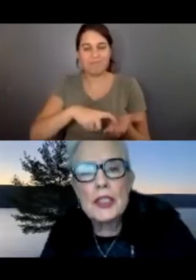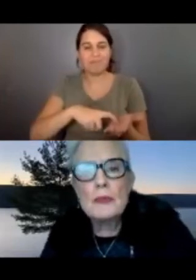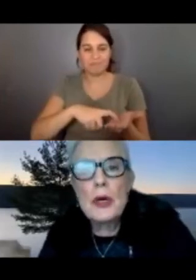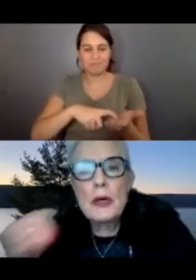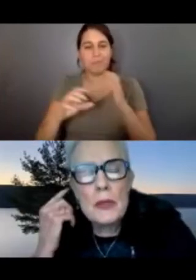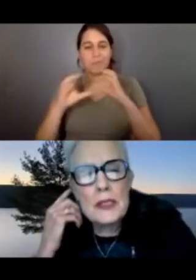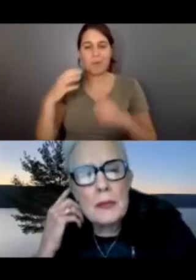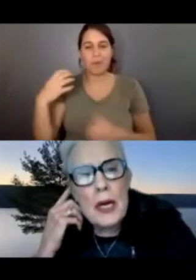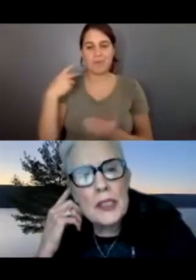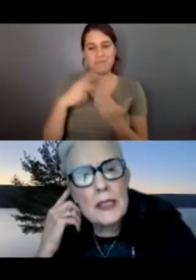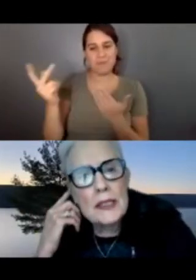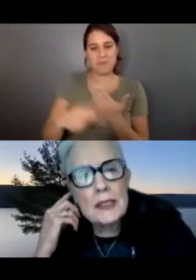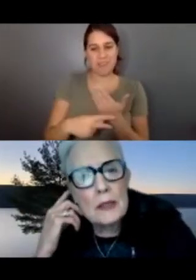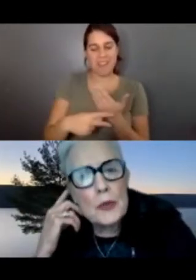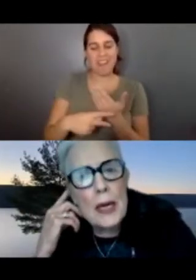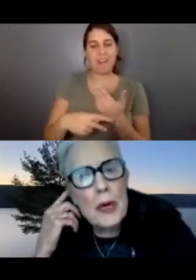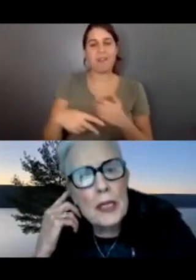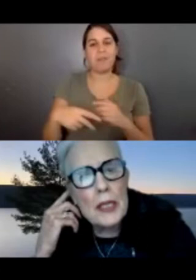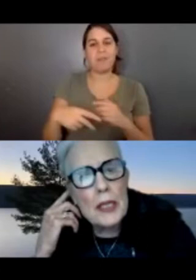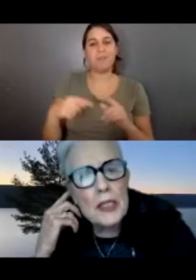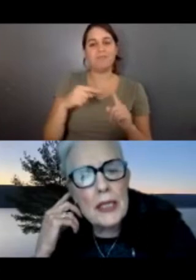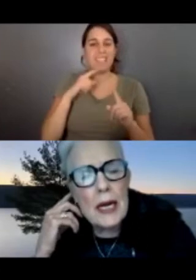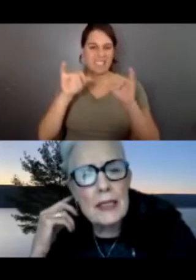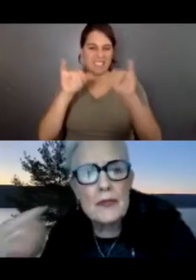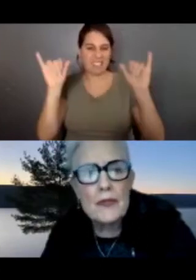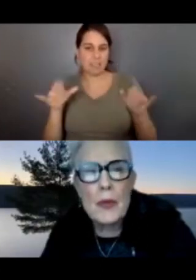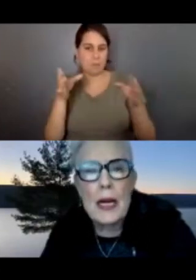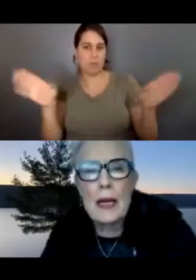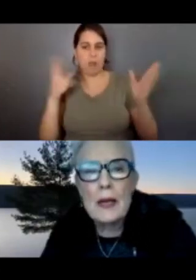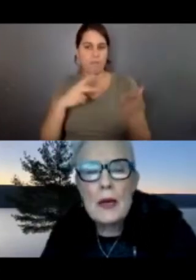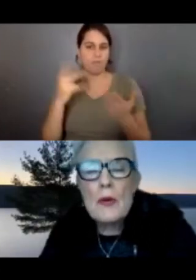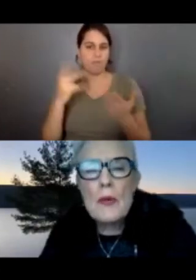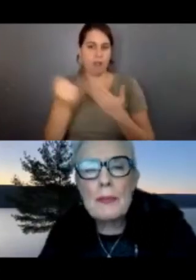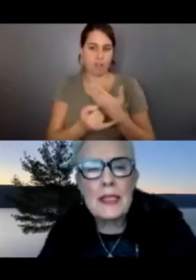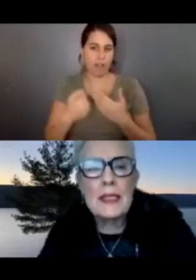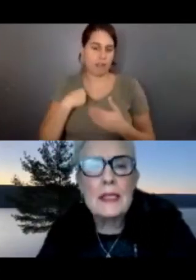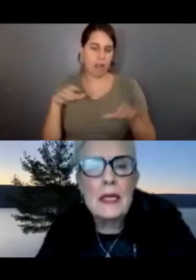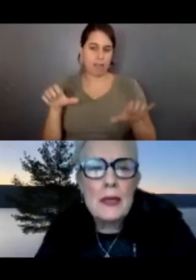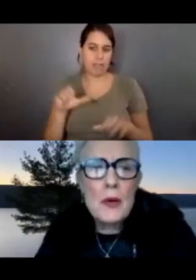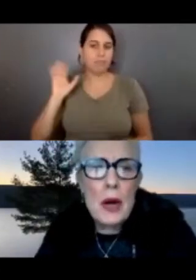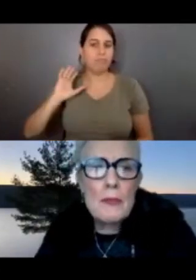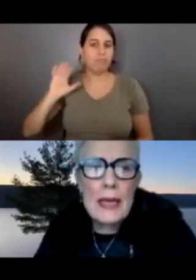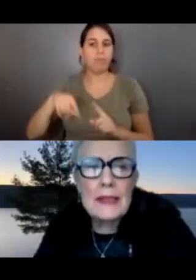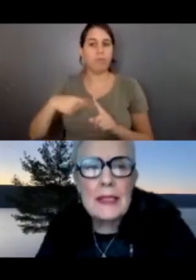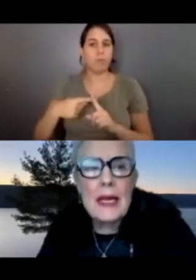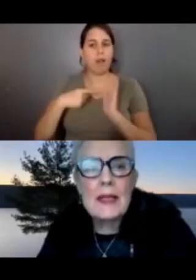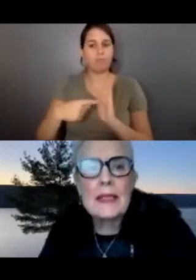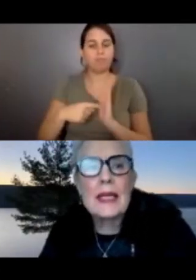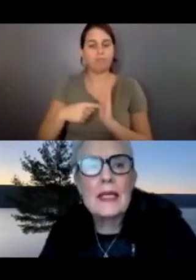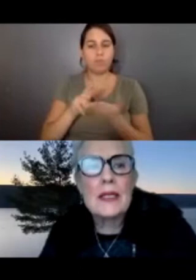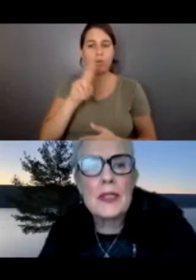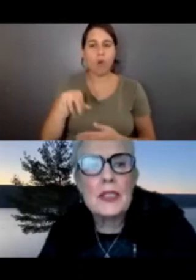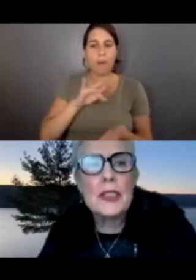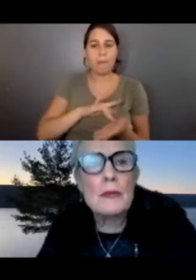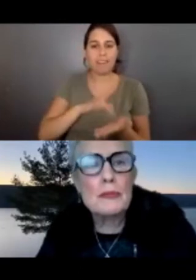coaching program was the project, the systems-wide project that I did when I represented UR Medicine at the